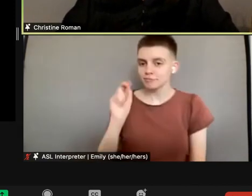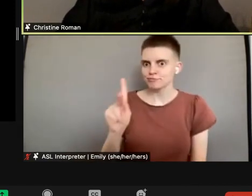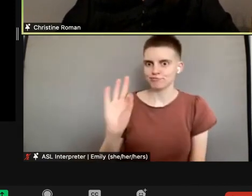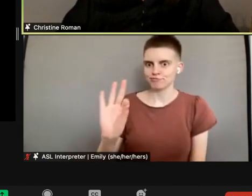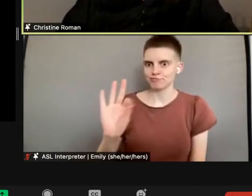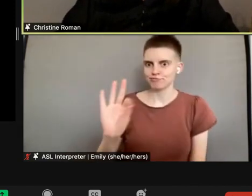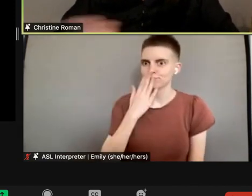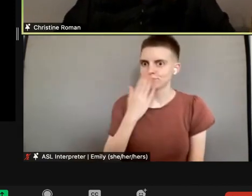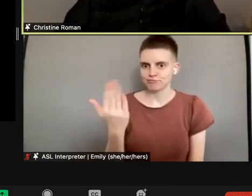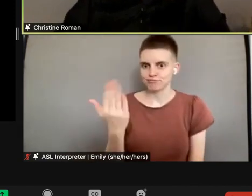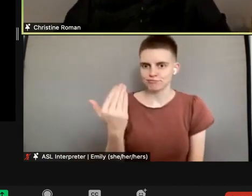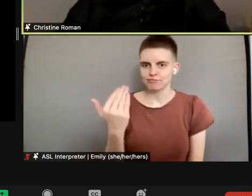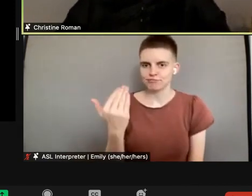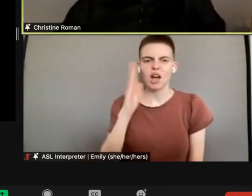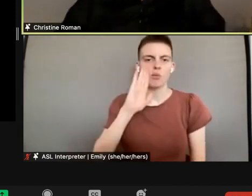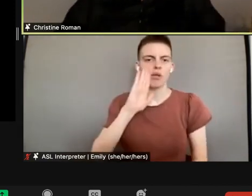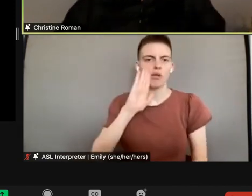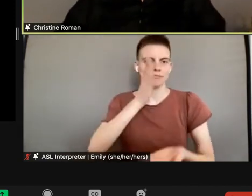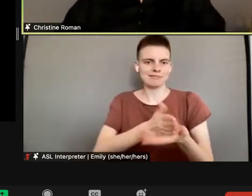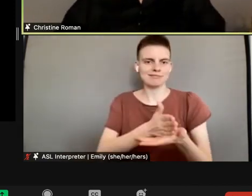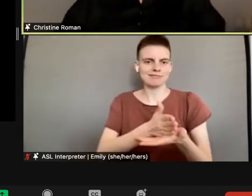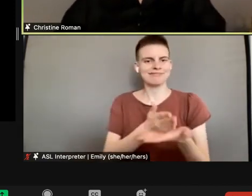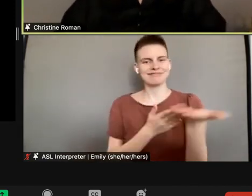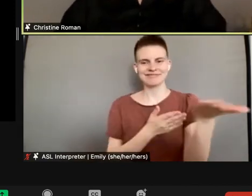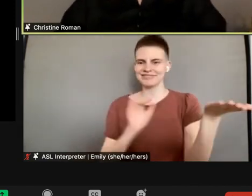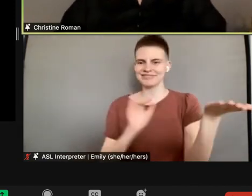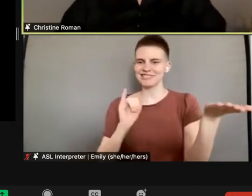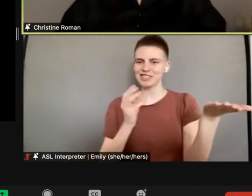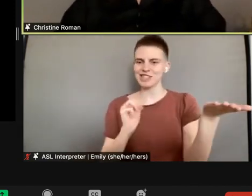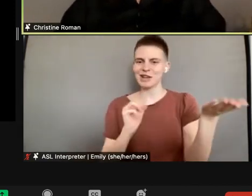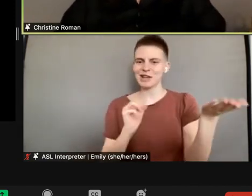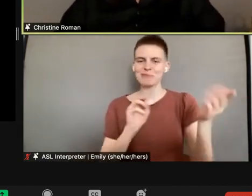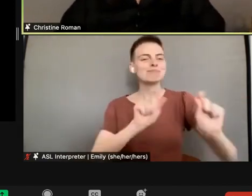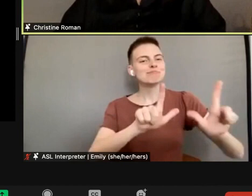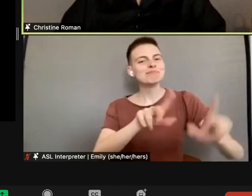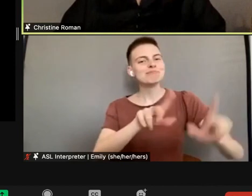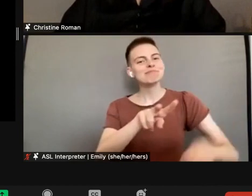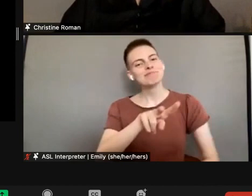good. I'll just stop on Jim here.